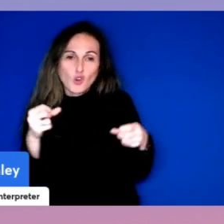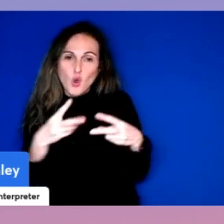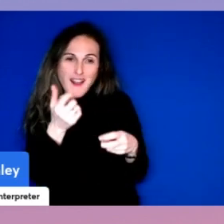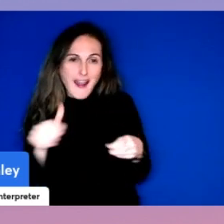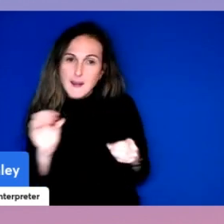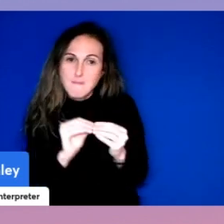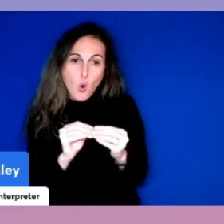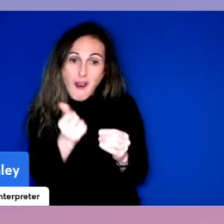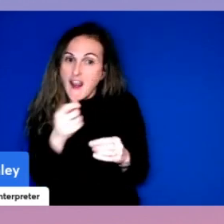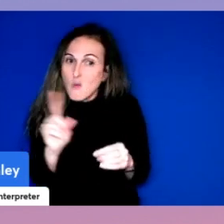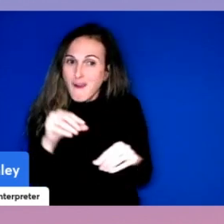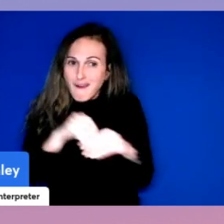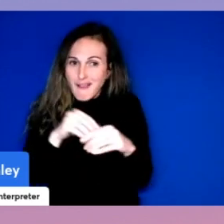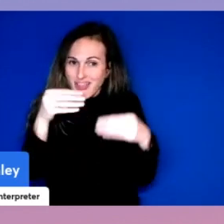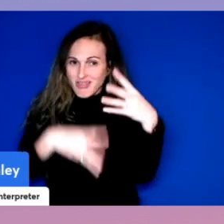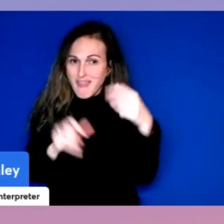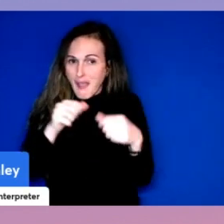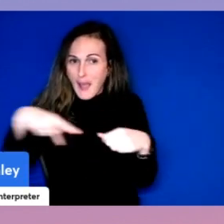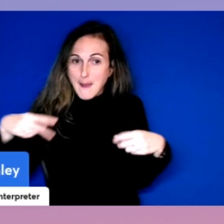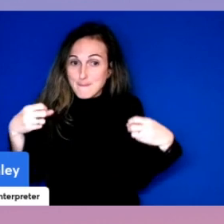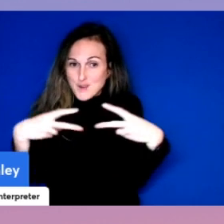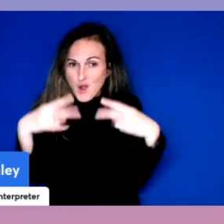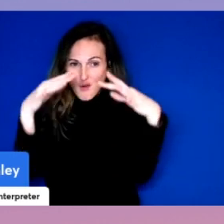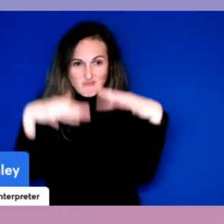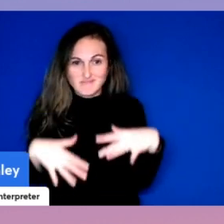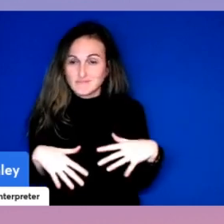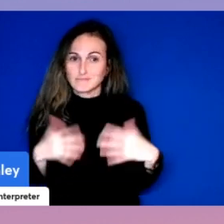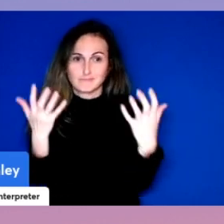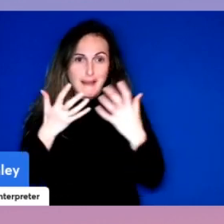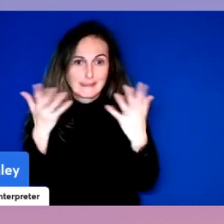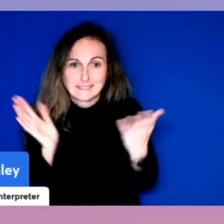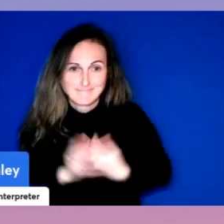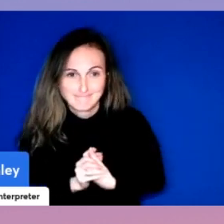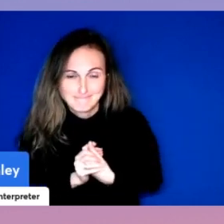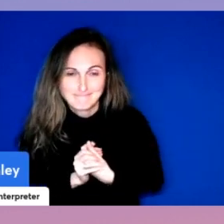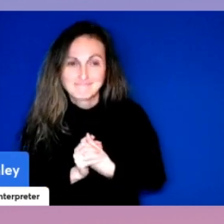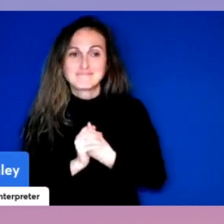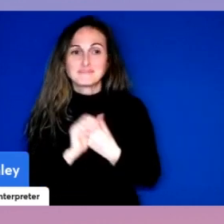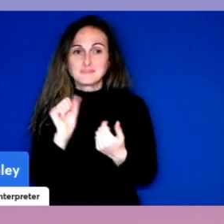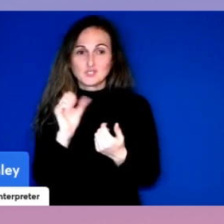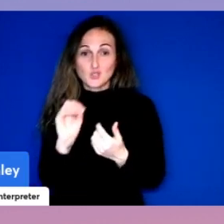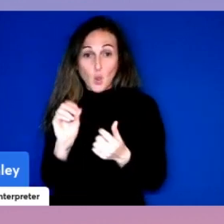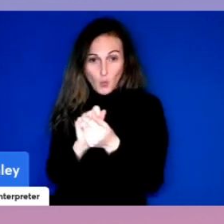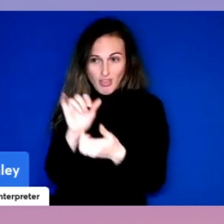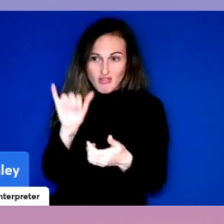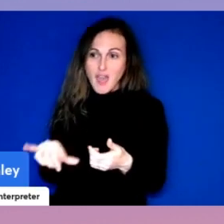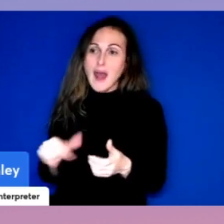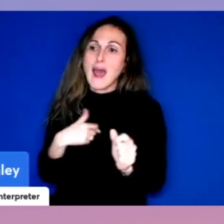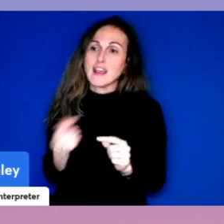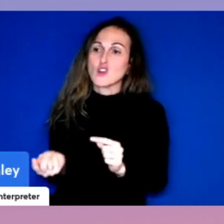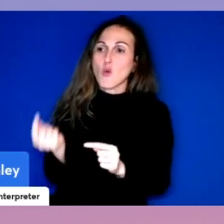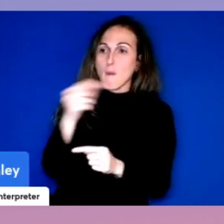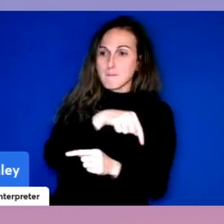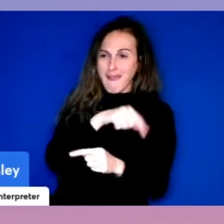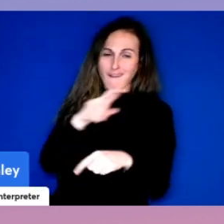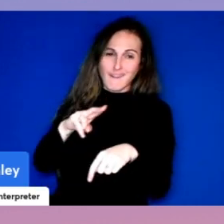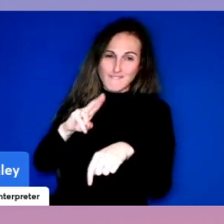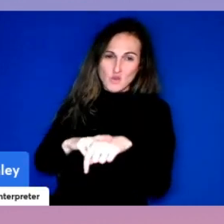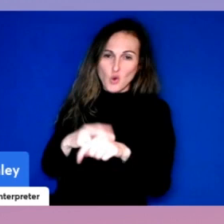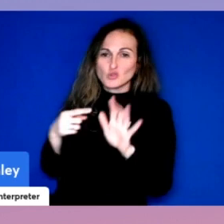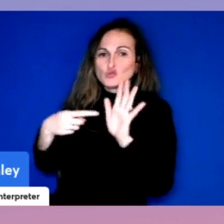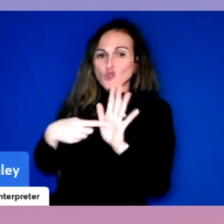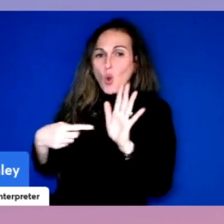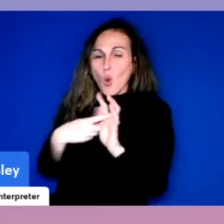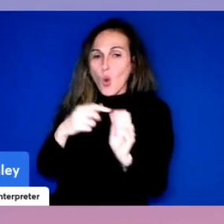my application code, which is amazing. So with that, I can go back, of course, to show you that